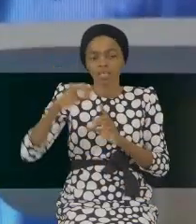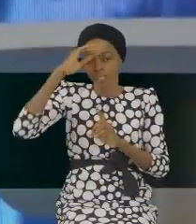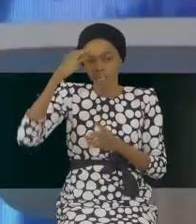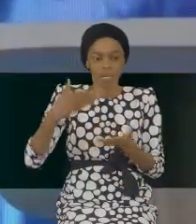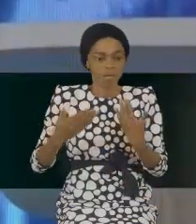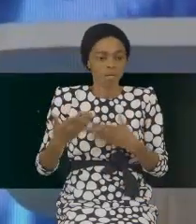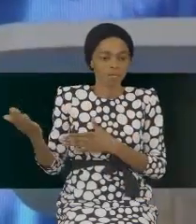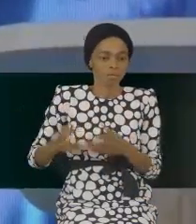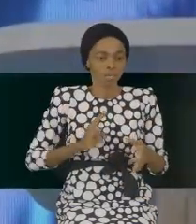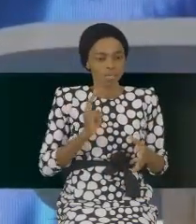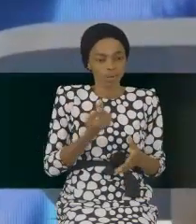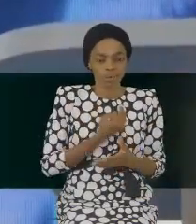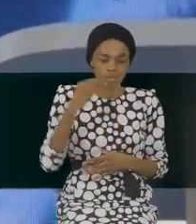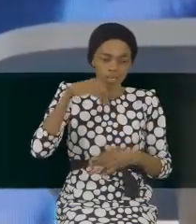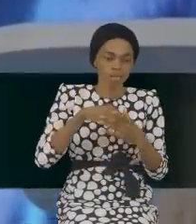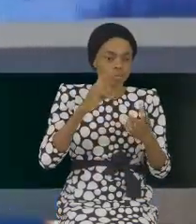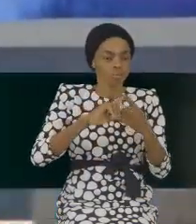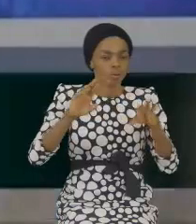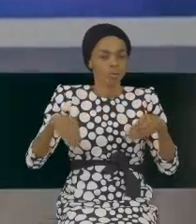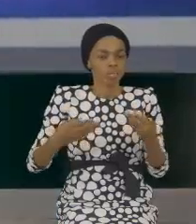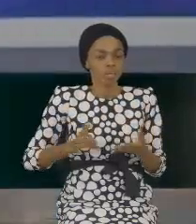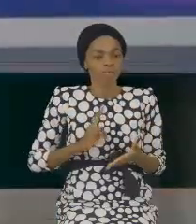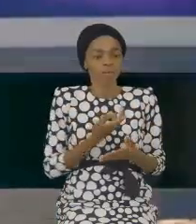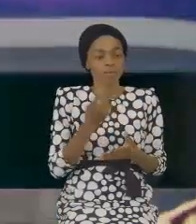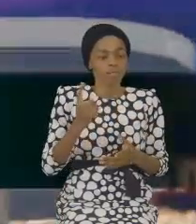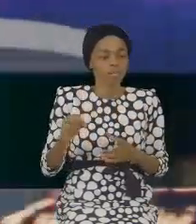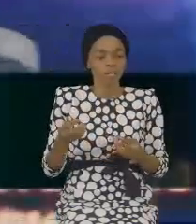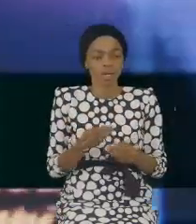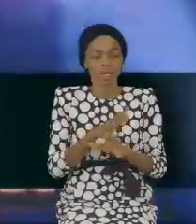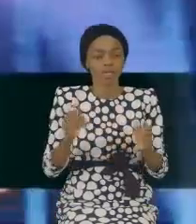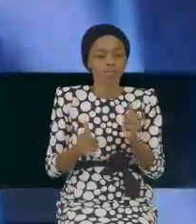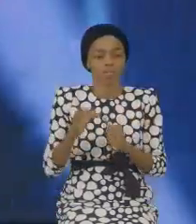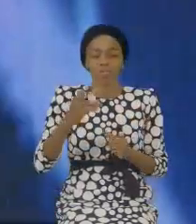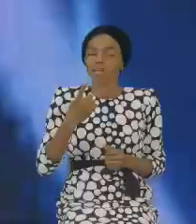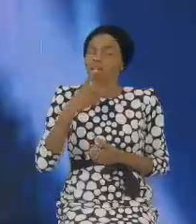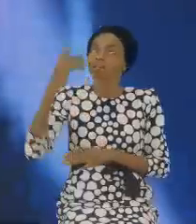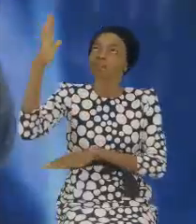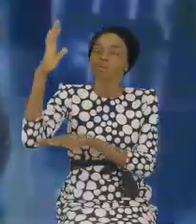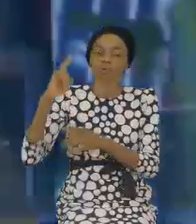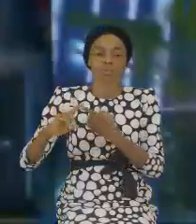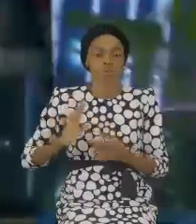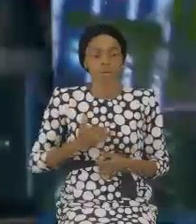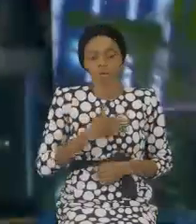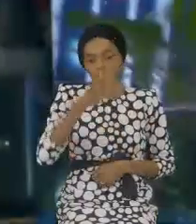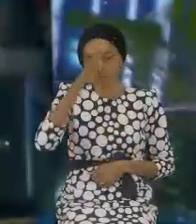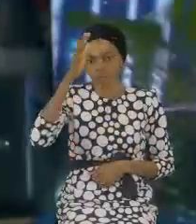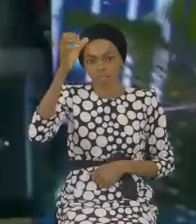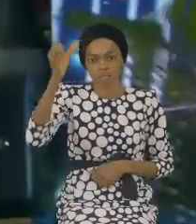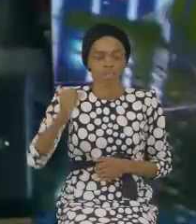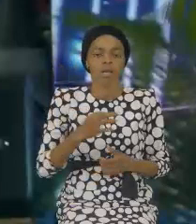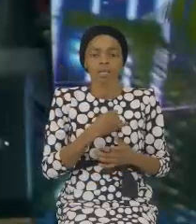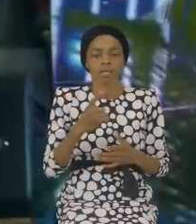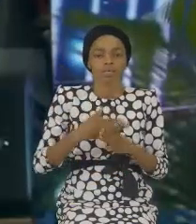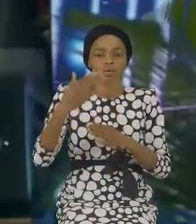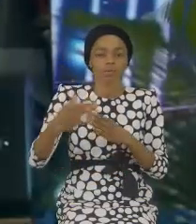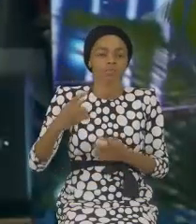to give us the land which is where unto our fathers. The complete cycle, that you bring